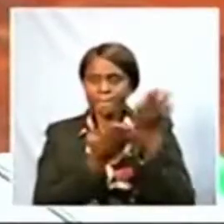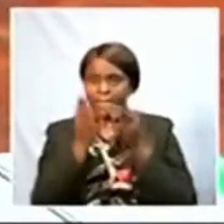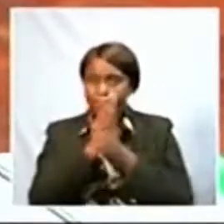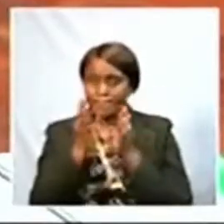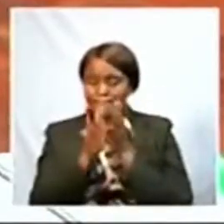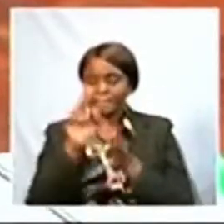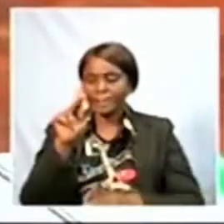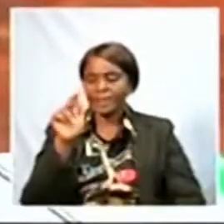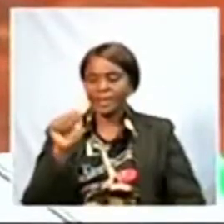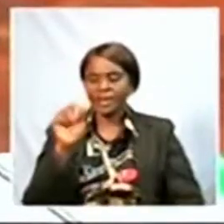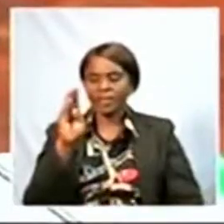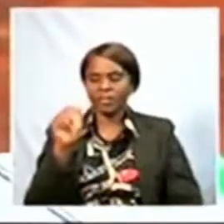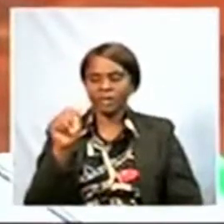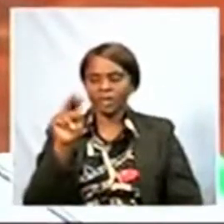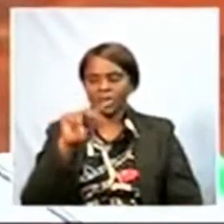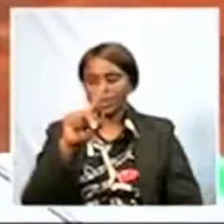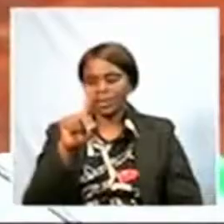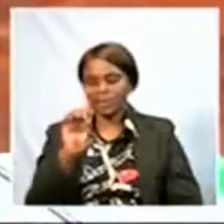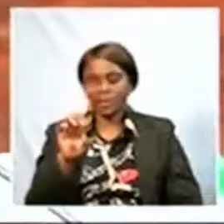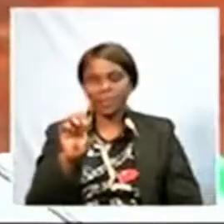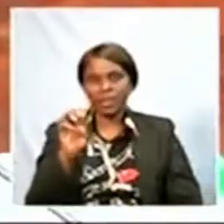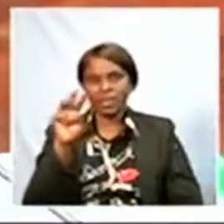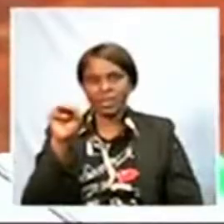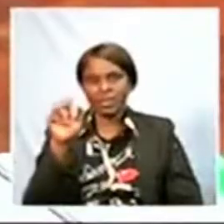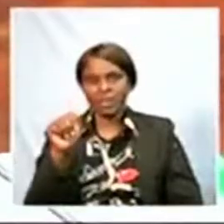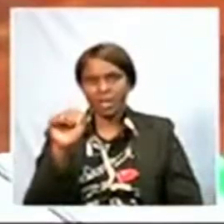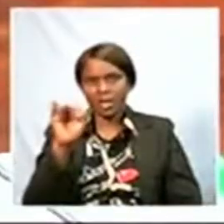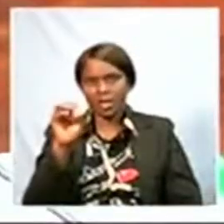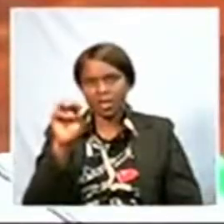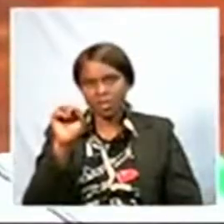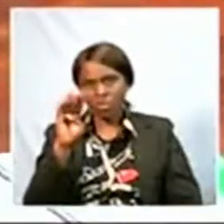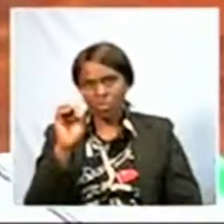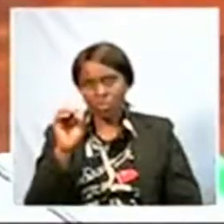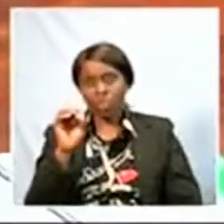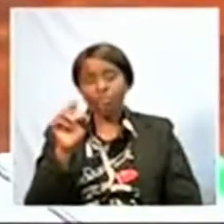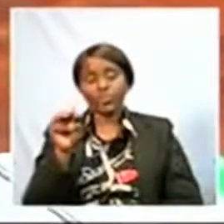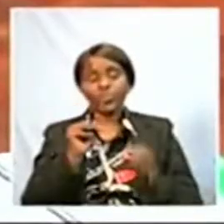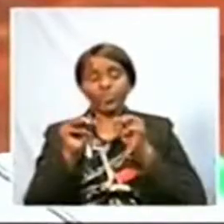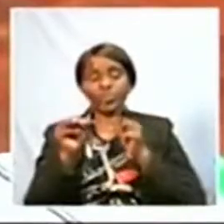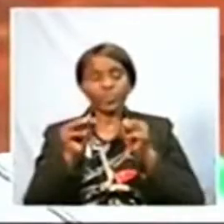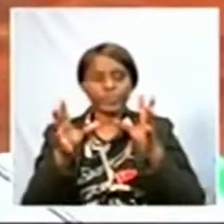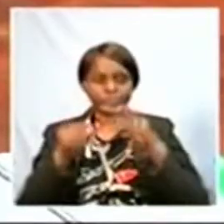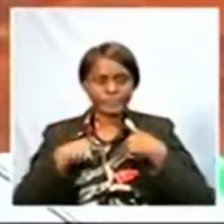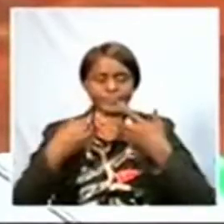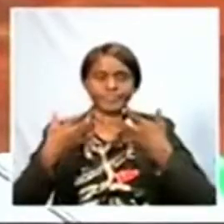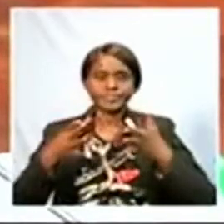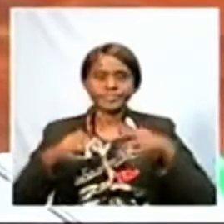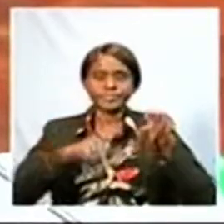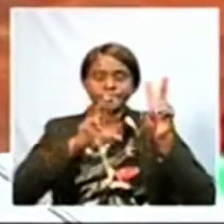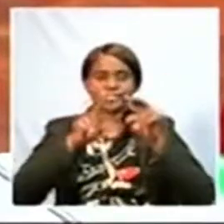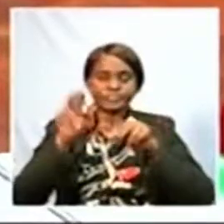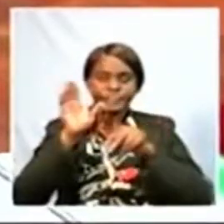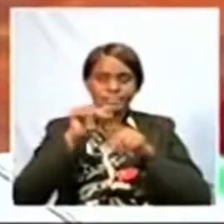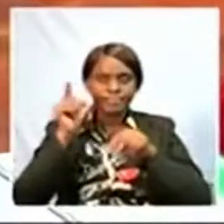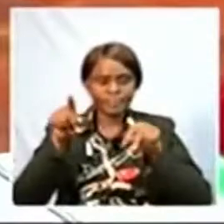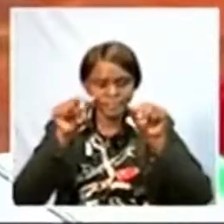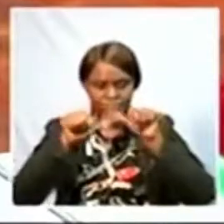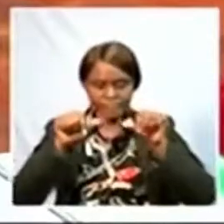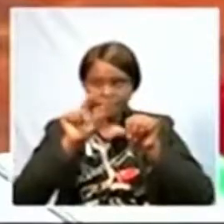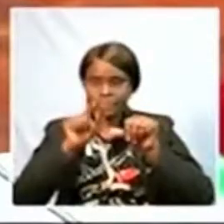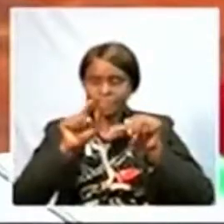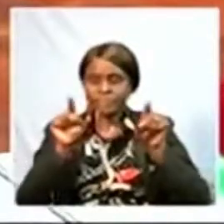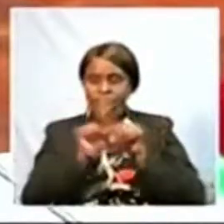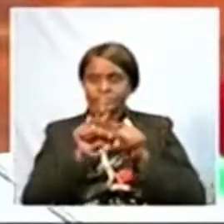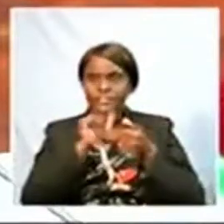Kabanze Mayobo Rural Health Post. Cause of query. Management acknowledges the observation of the auditors.